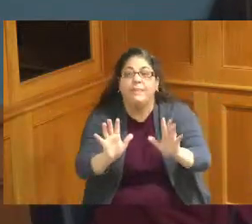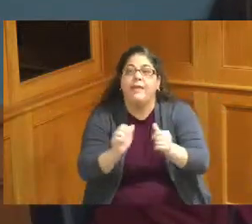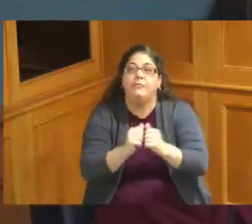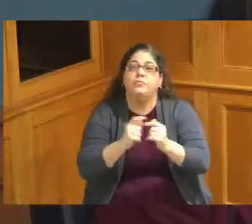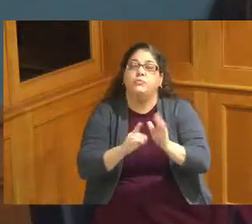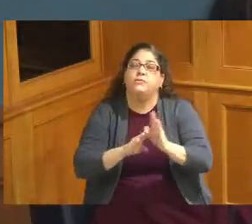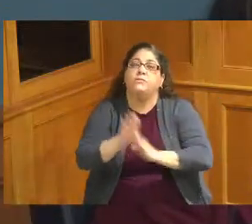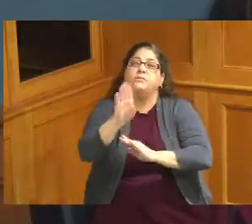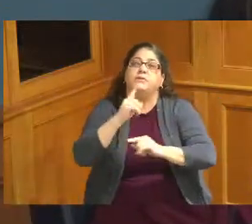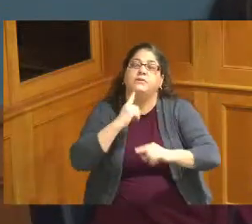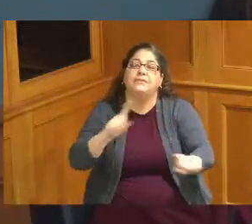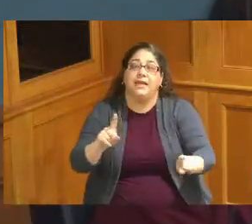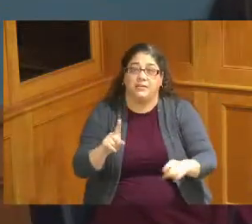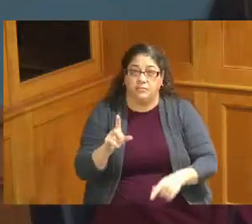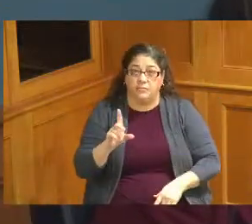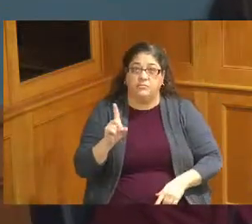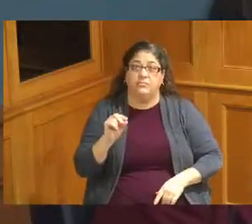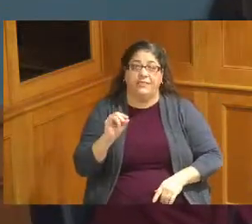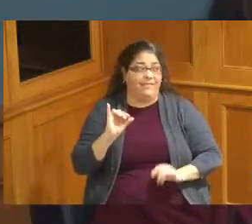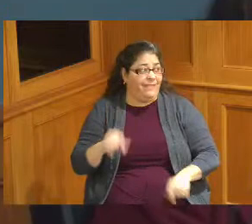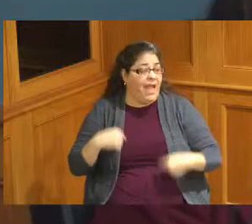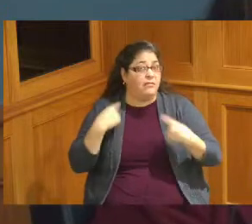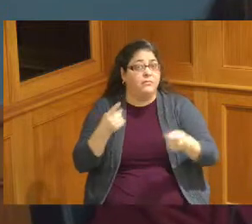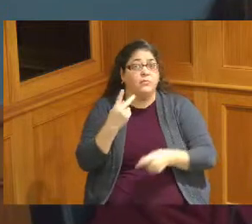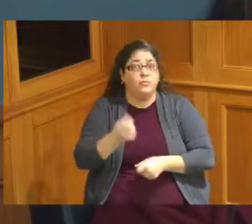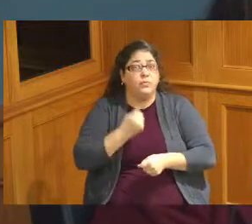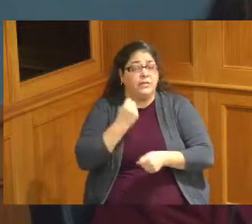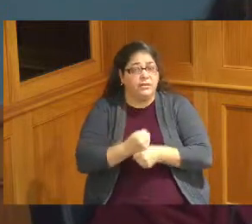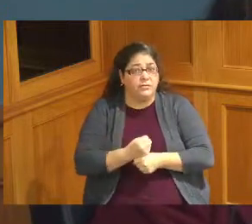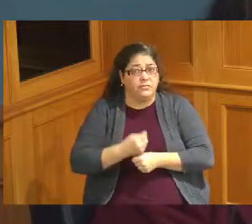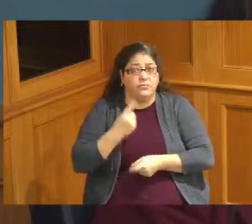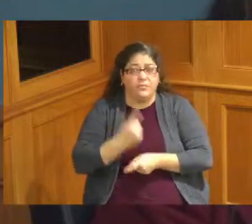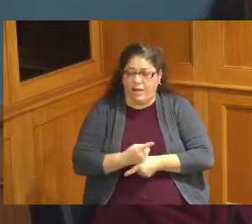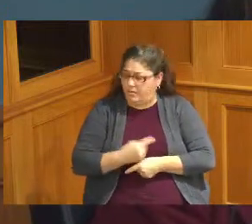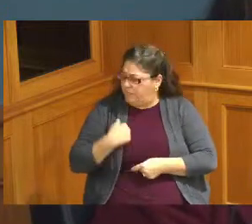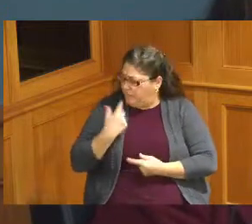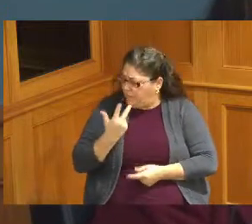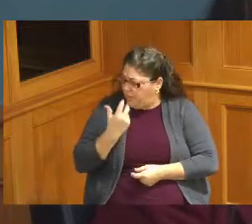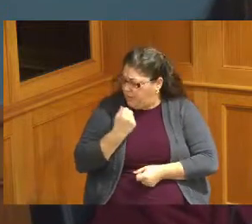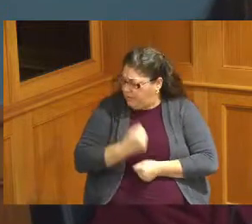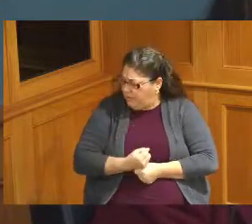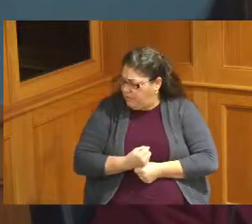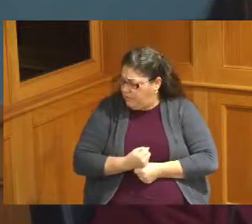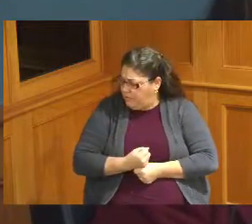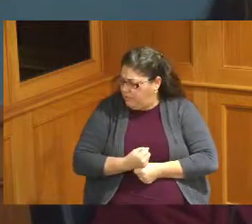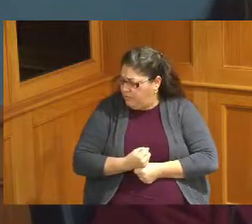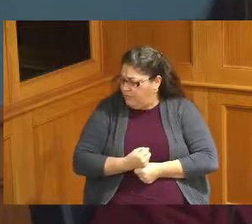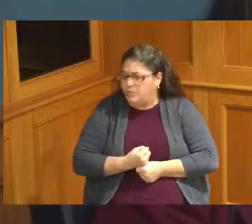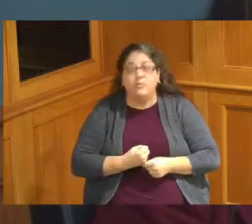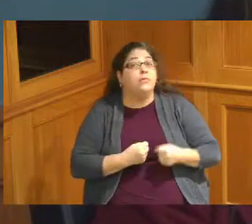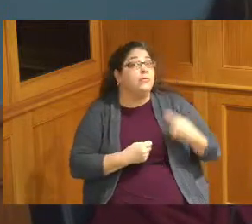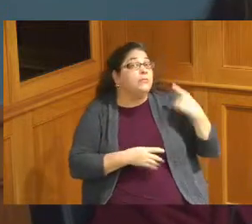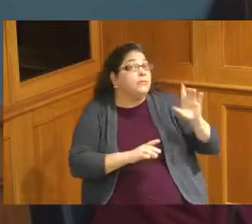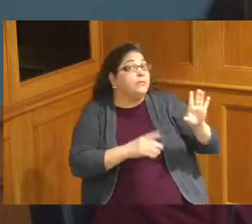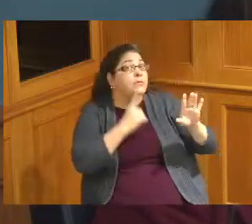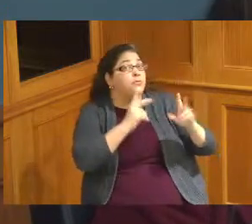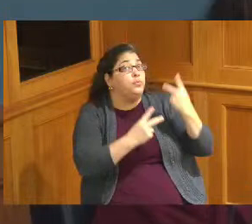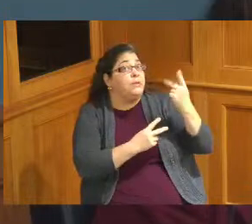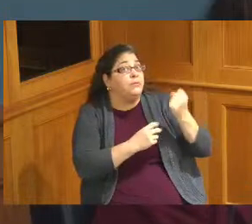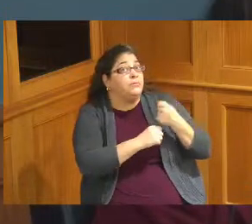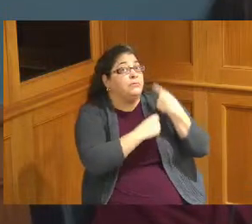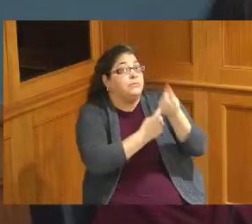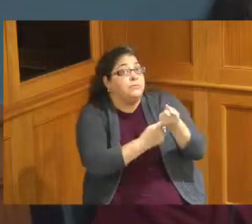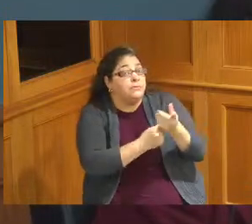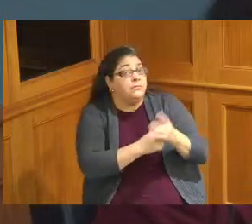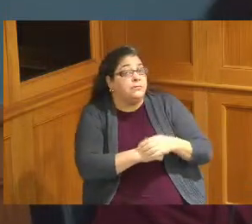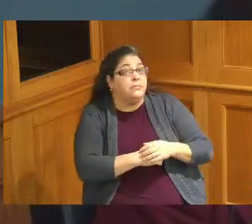successful. And we've done that for 2 years. Is it 2 or 3? We've done it for 2 third. years now. 2 years, okay.